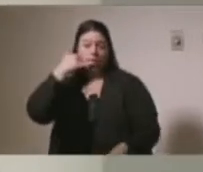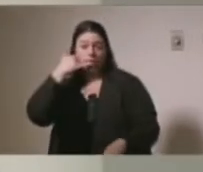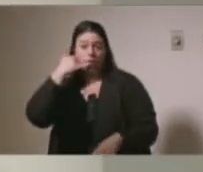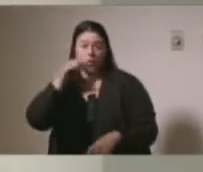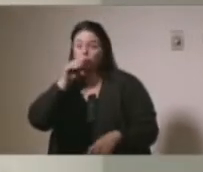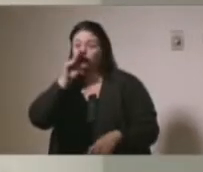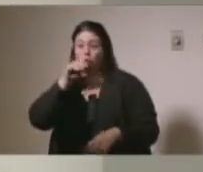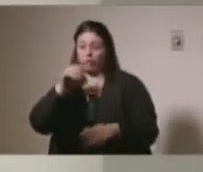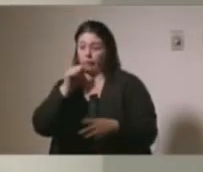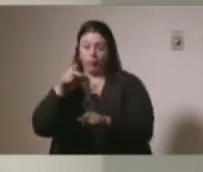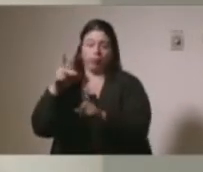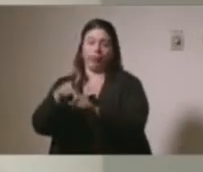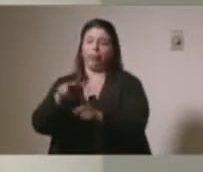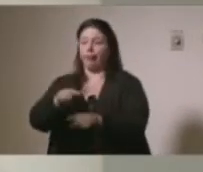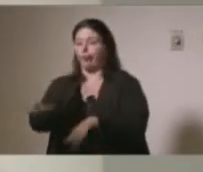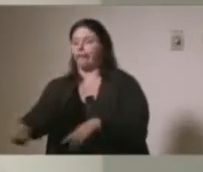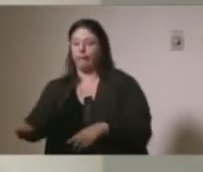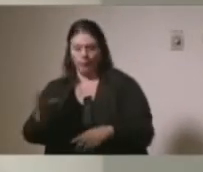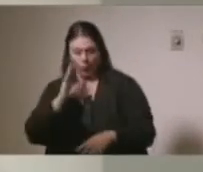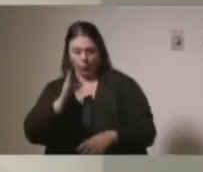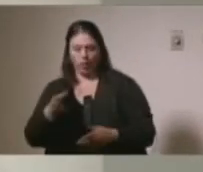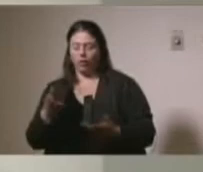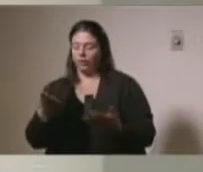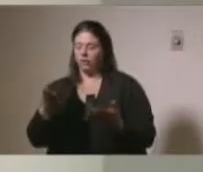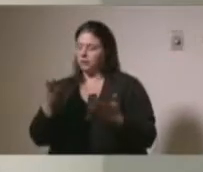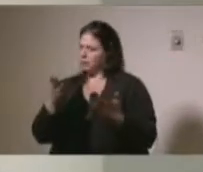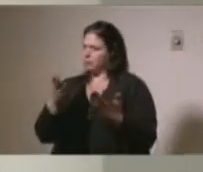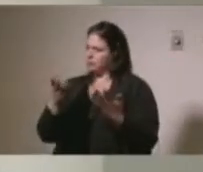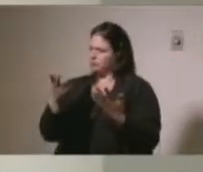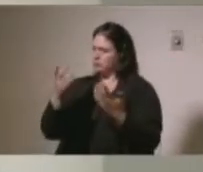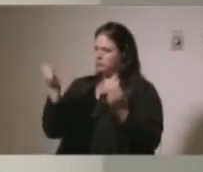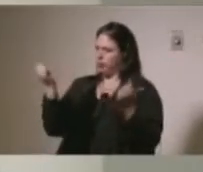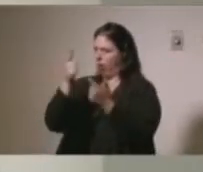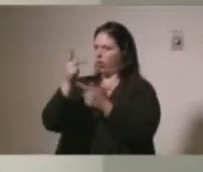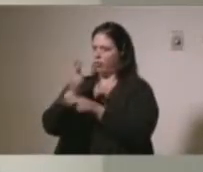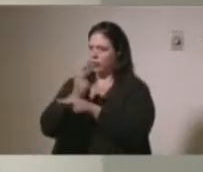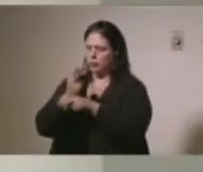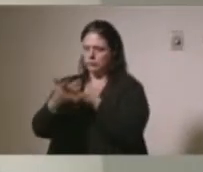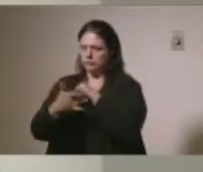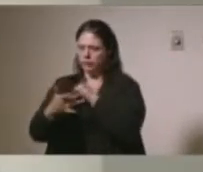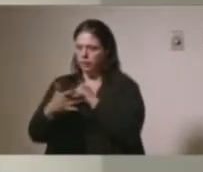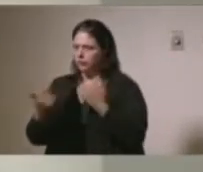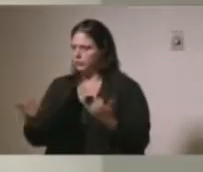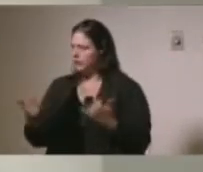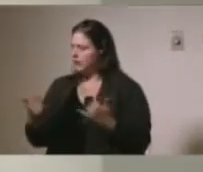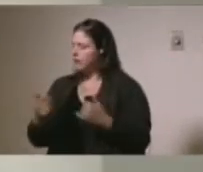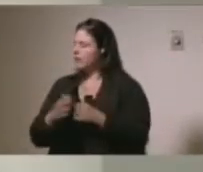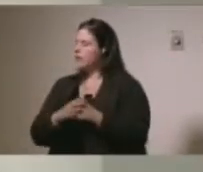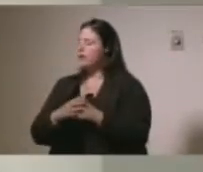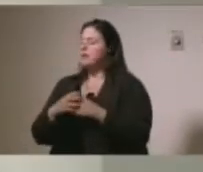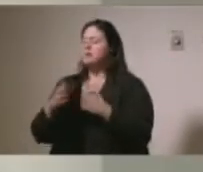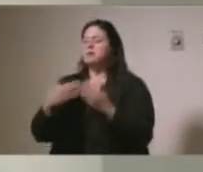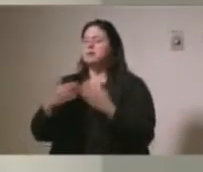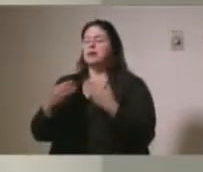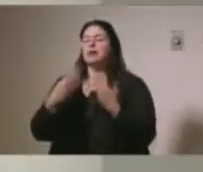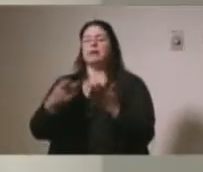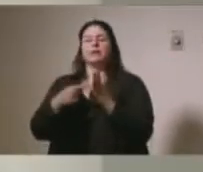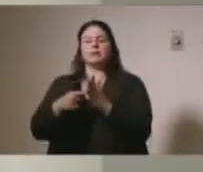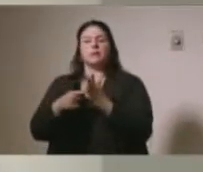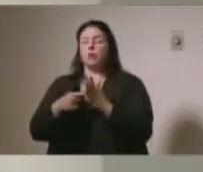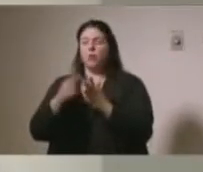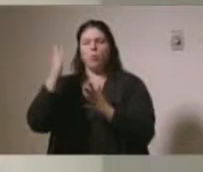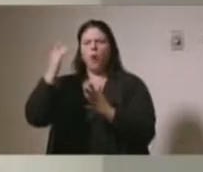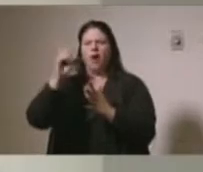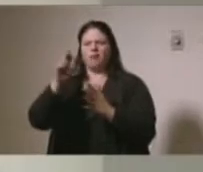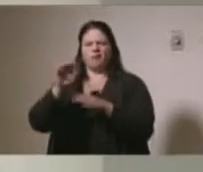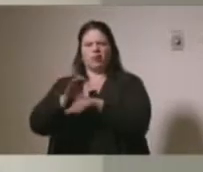looking. But what it says here, what it shows here, just, giving an example of that, is that the mail is reducing as